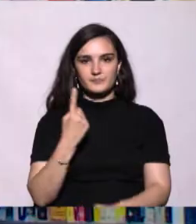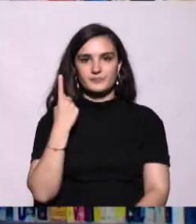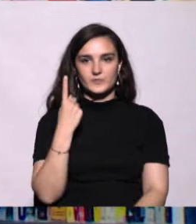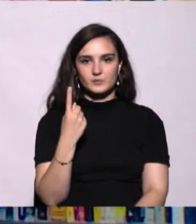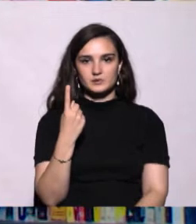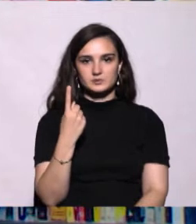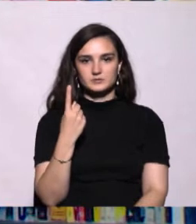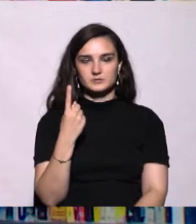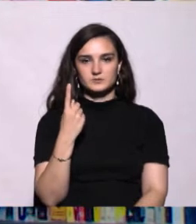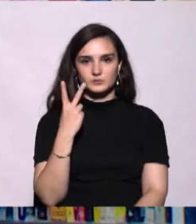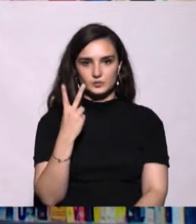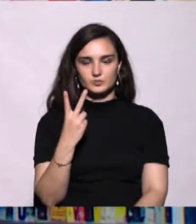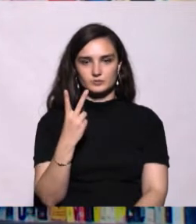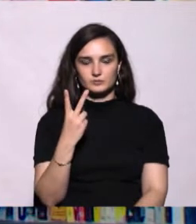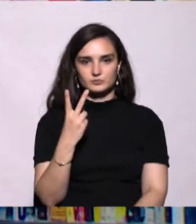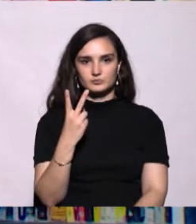One,